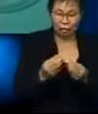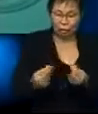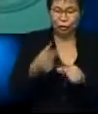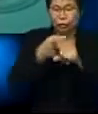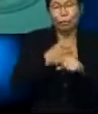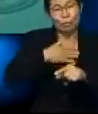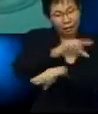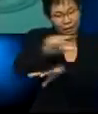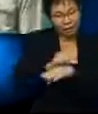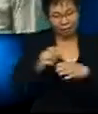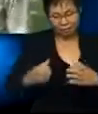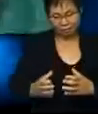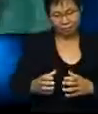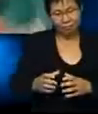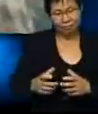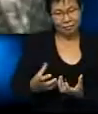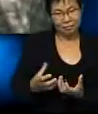garden.